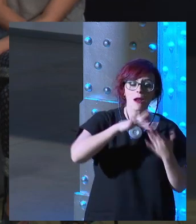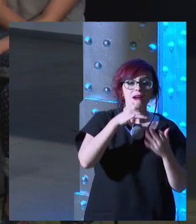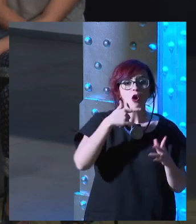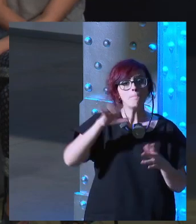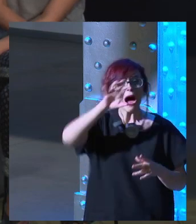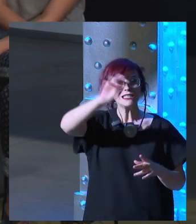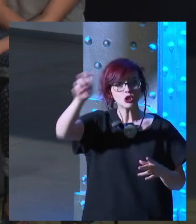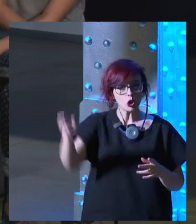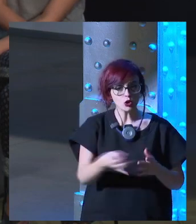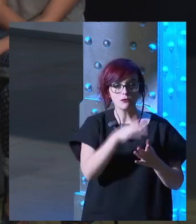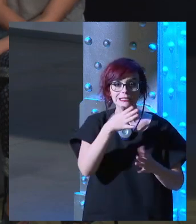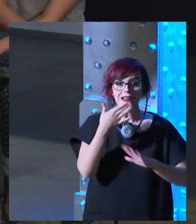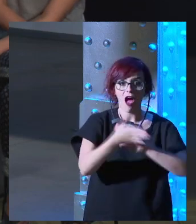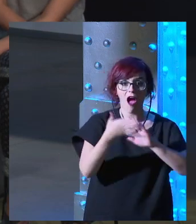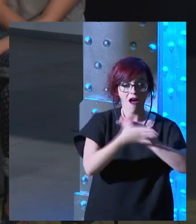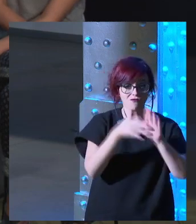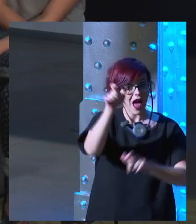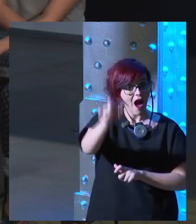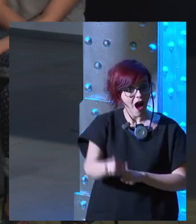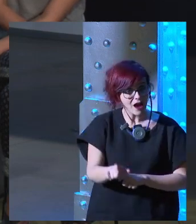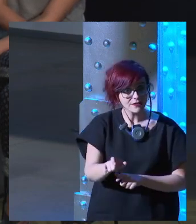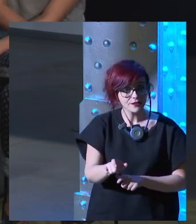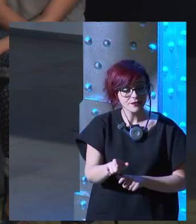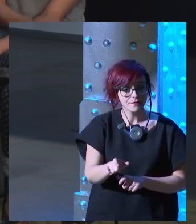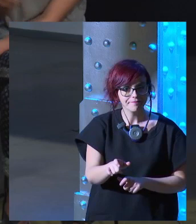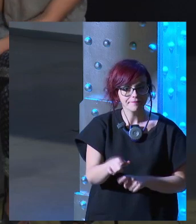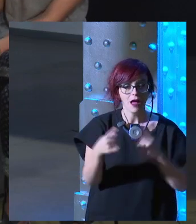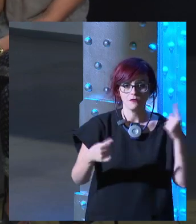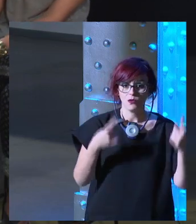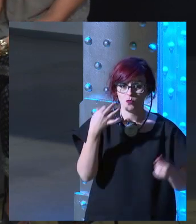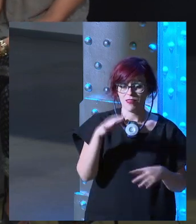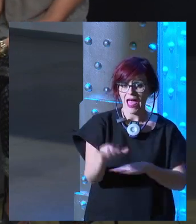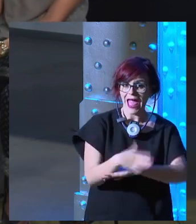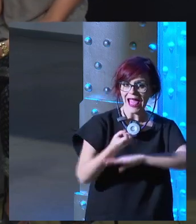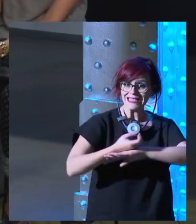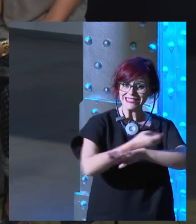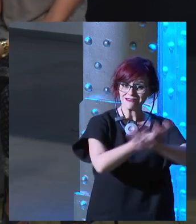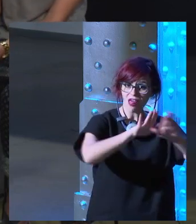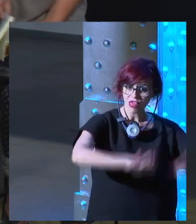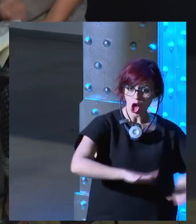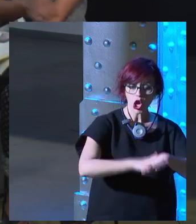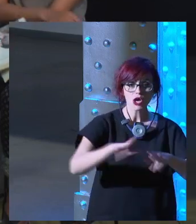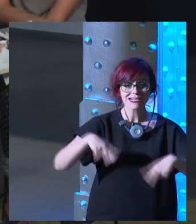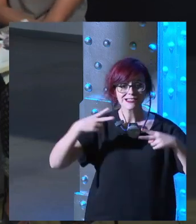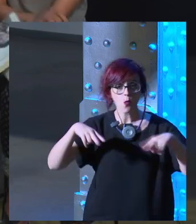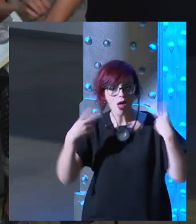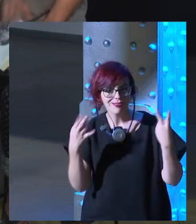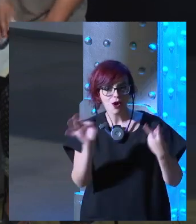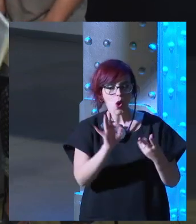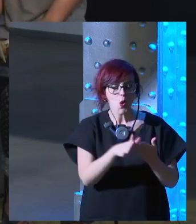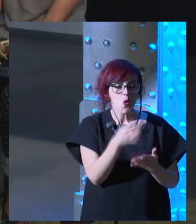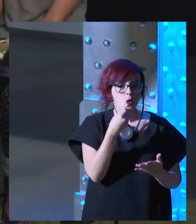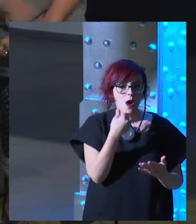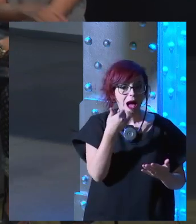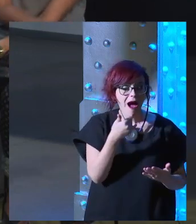want to talk to somebody, you can maybe get yourself down to the railway station or order your meal in a restaurant. You can ask a